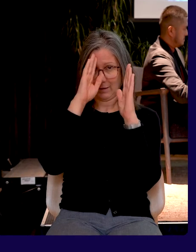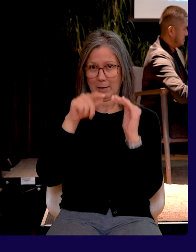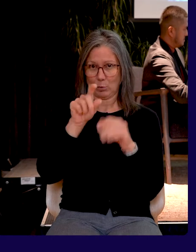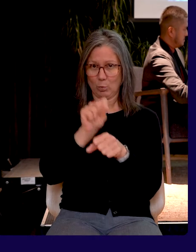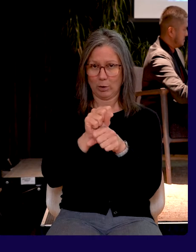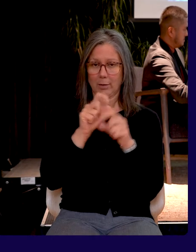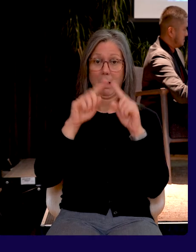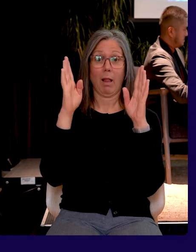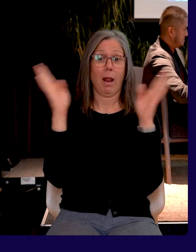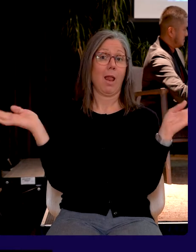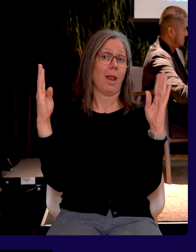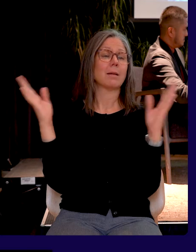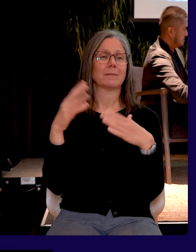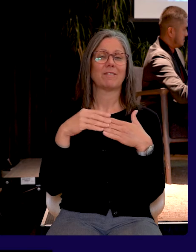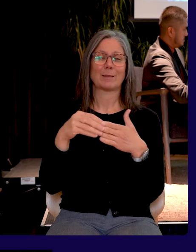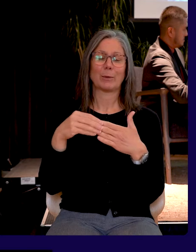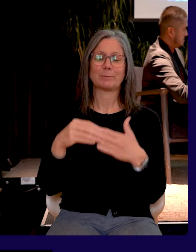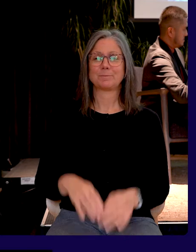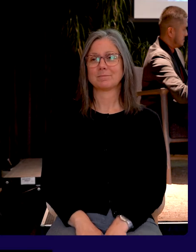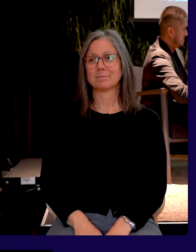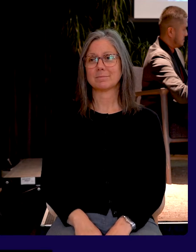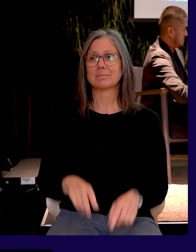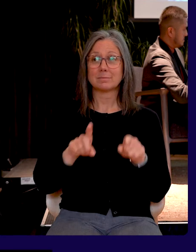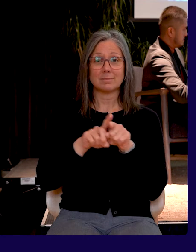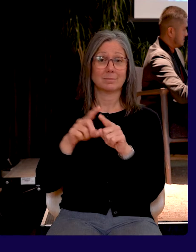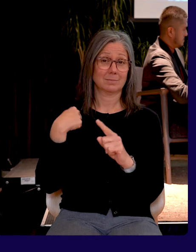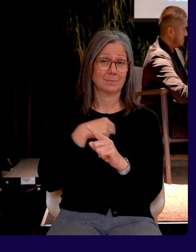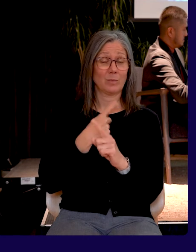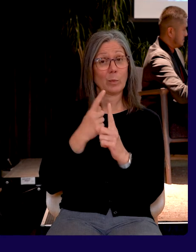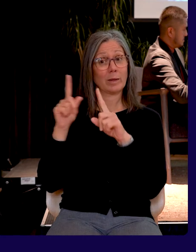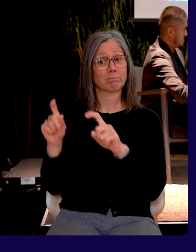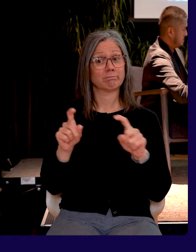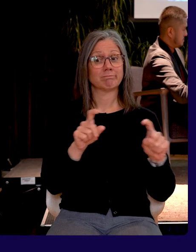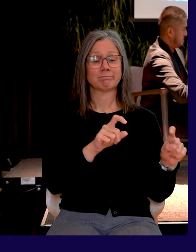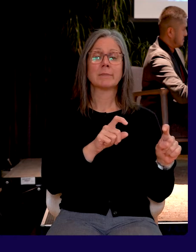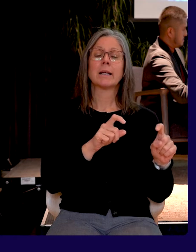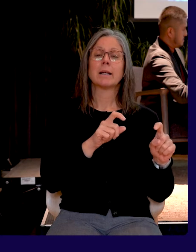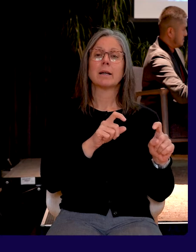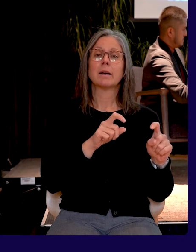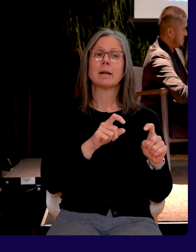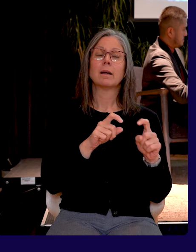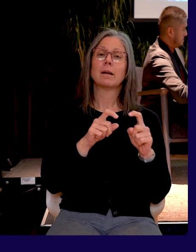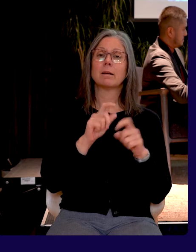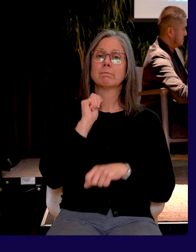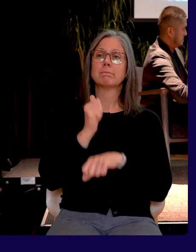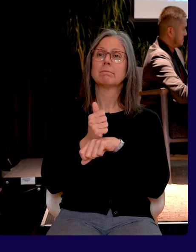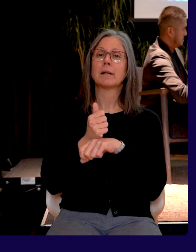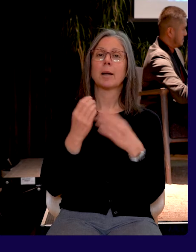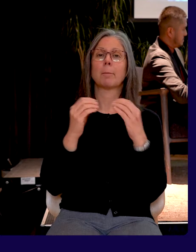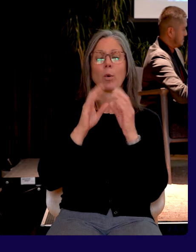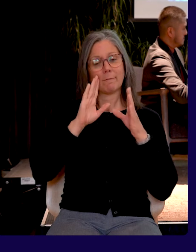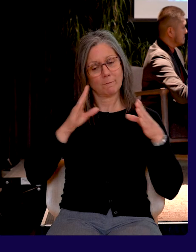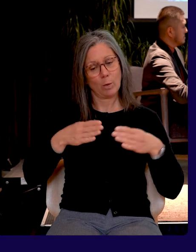but everything else is much more flexible. The other things that we've really experimented with are carving out more